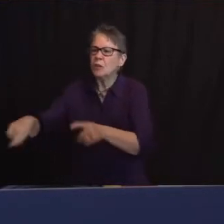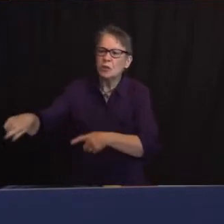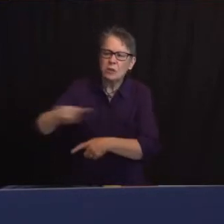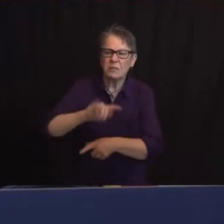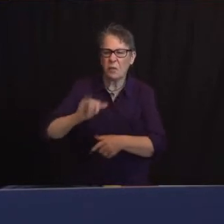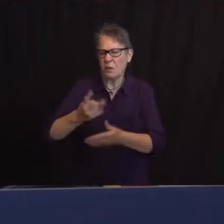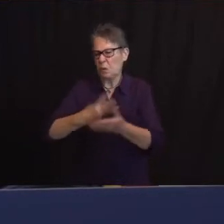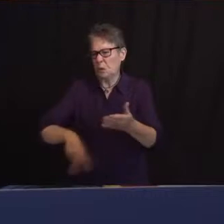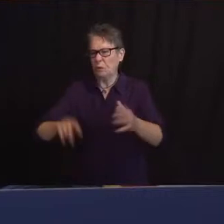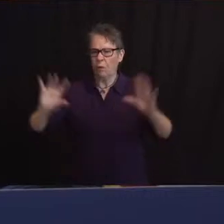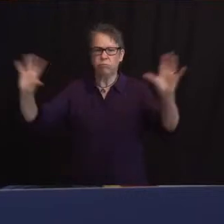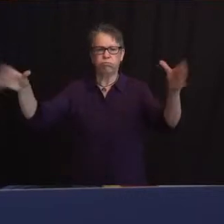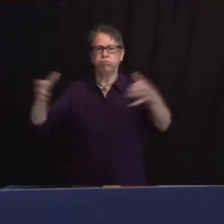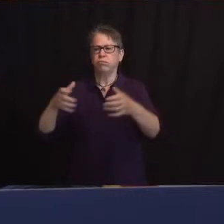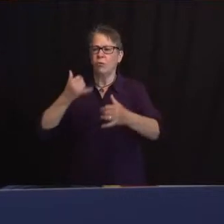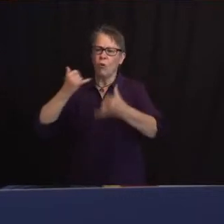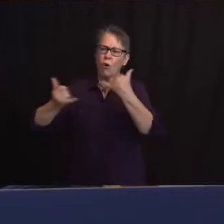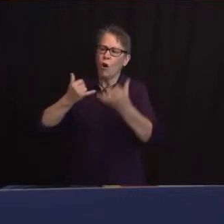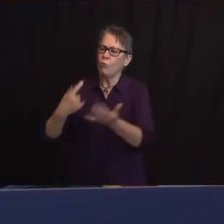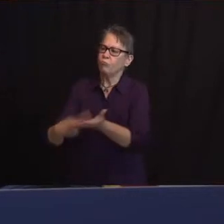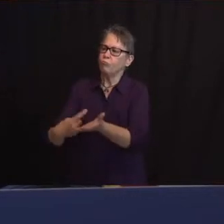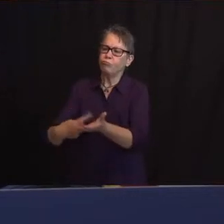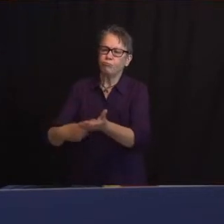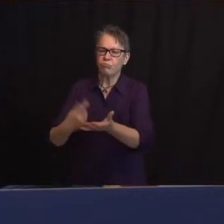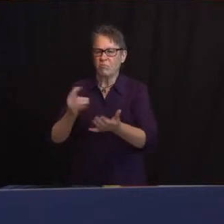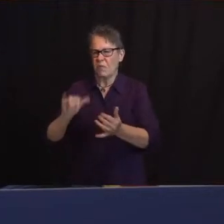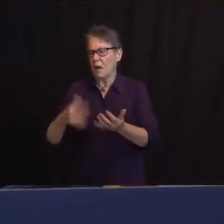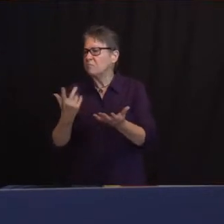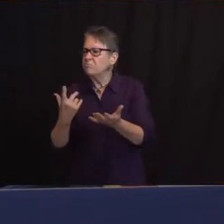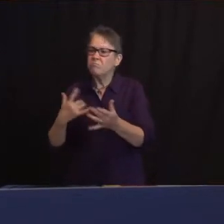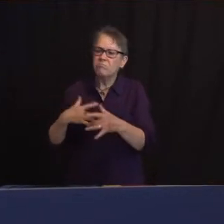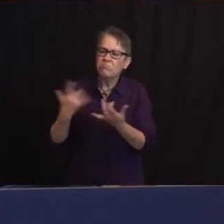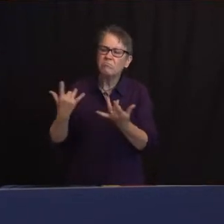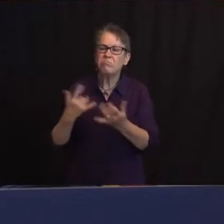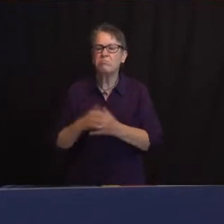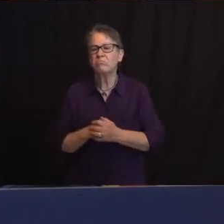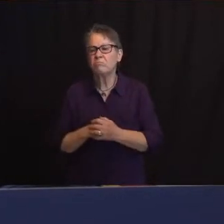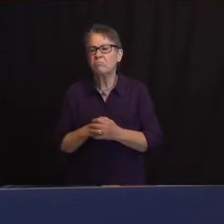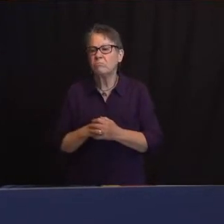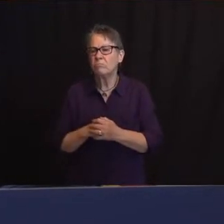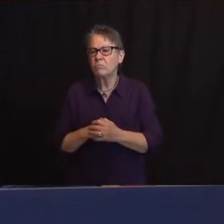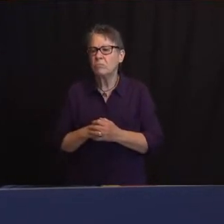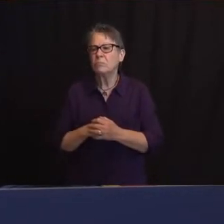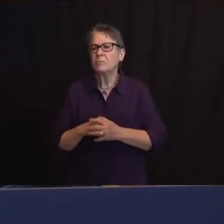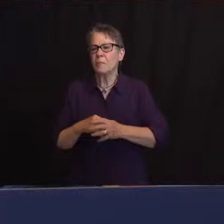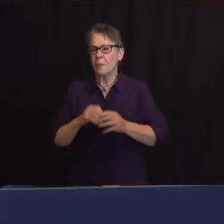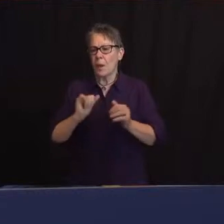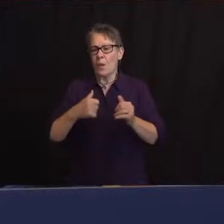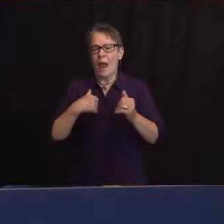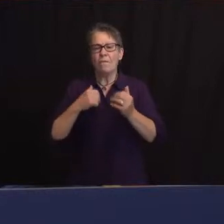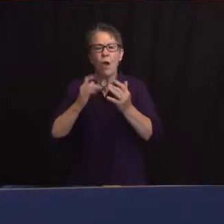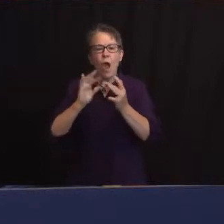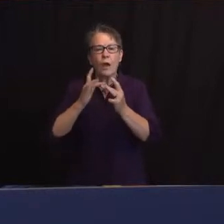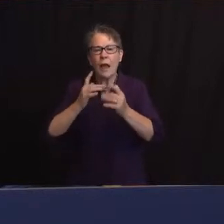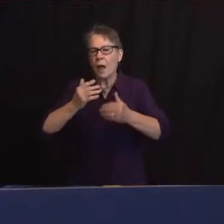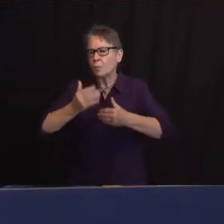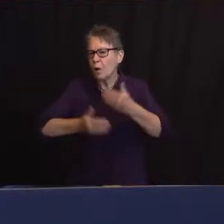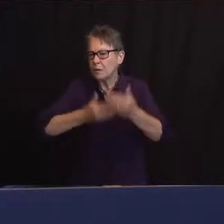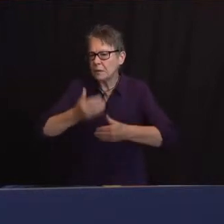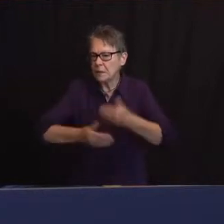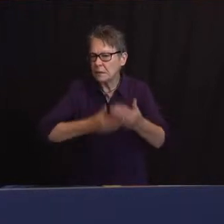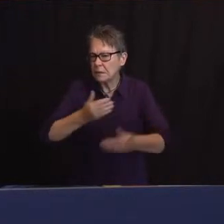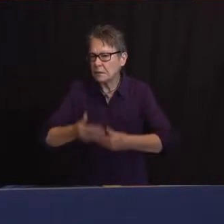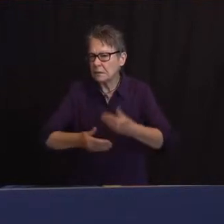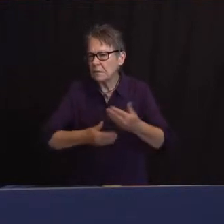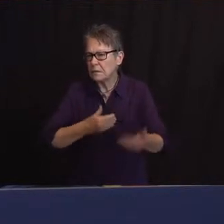phenomenal. And to your point about this online process that's open for us, as of this morning, we had just